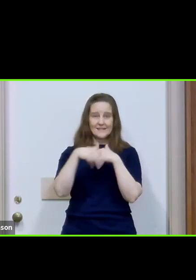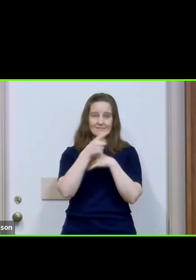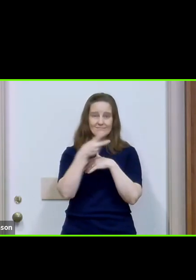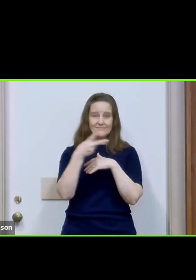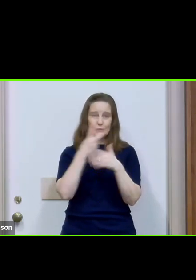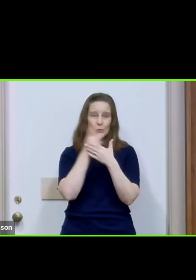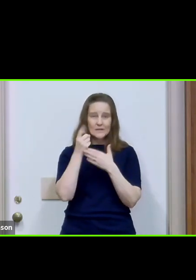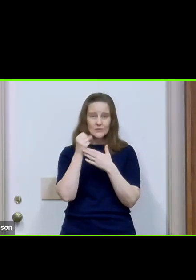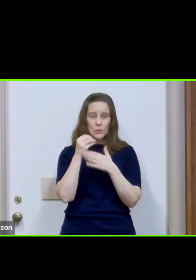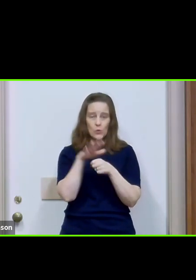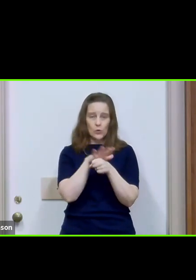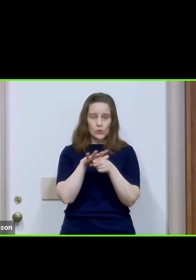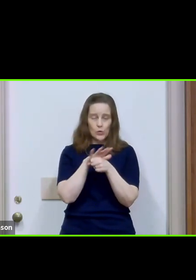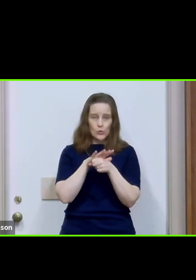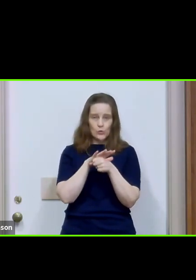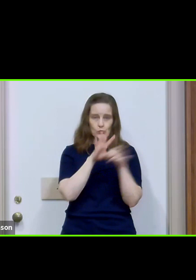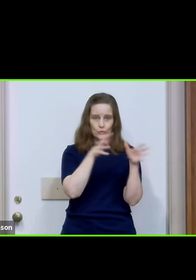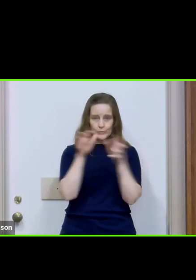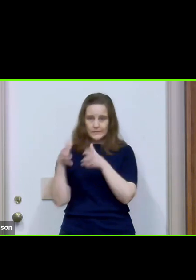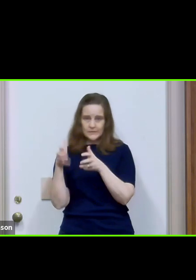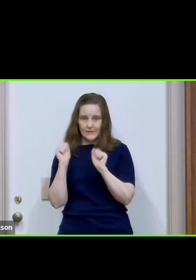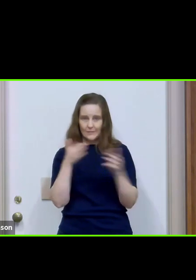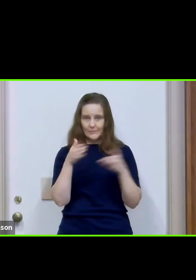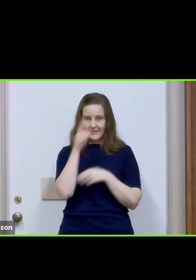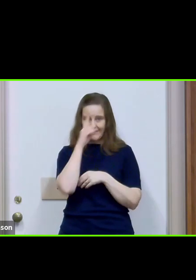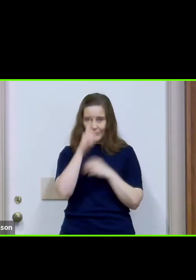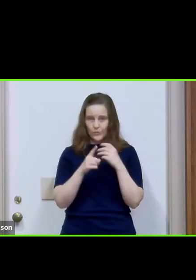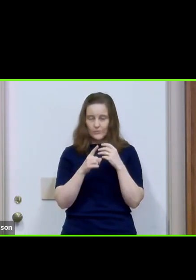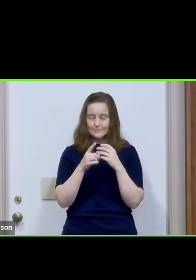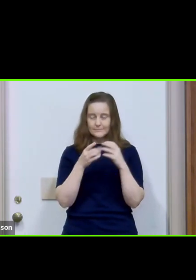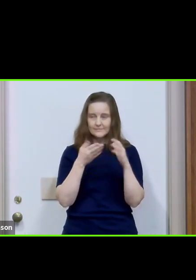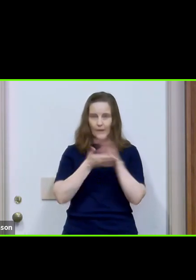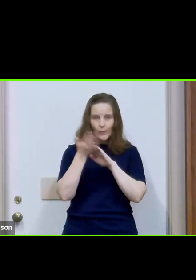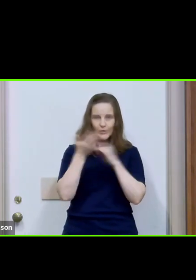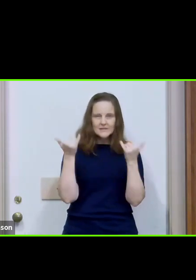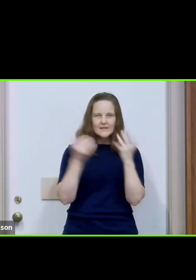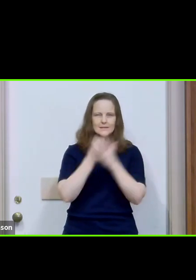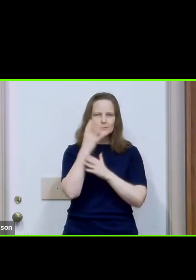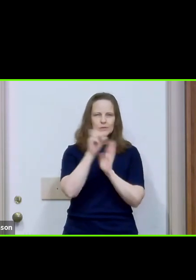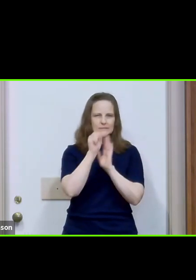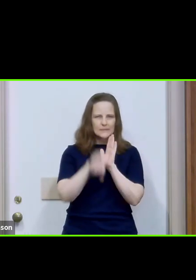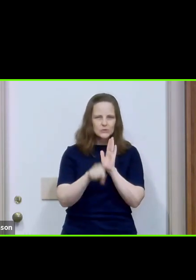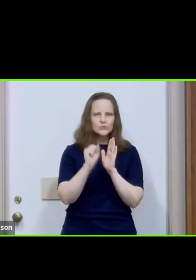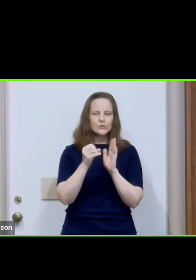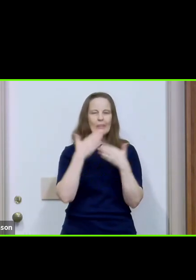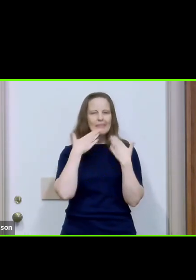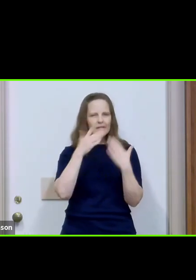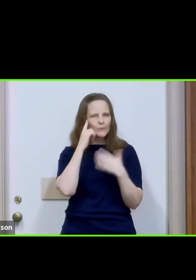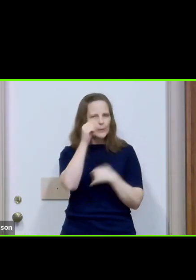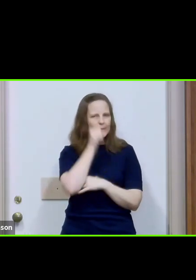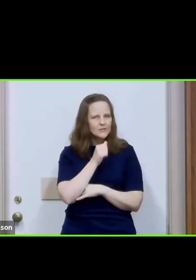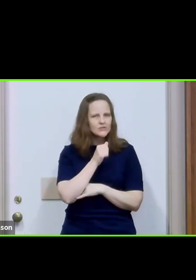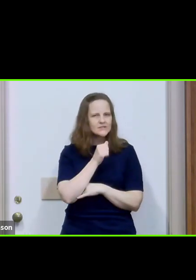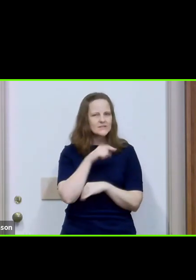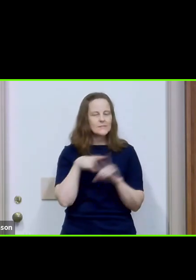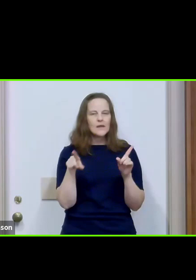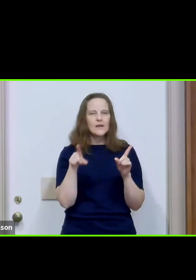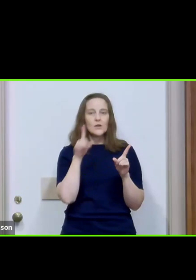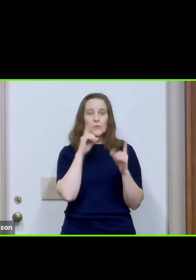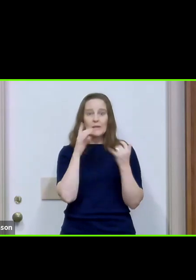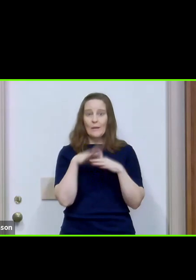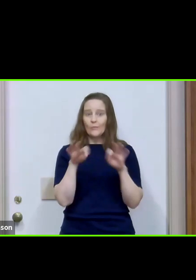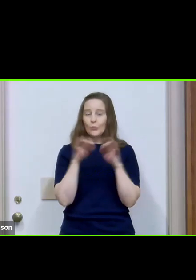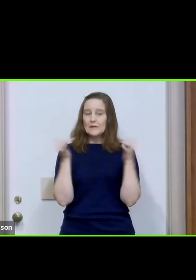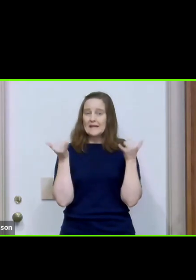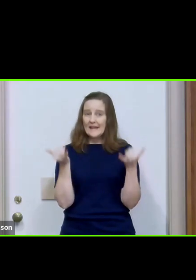local units can begin planning for operations in the spring semester. So we appreciate your patience, but it's really important that we